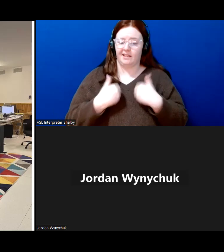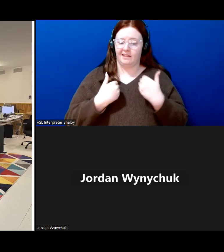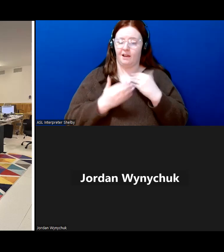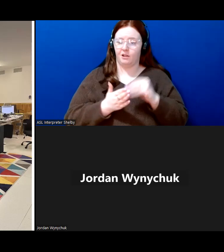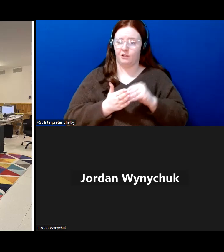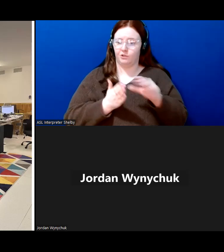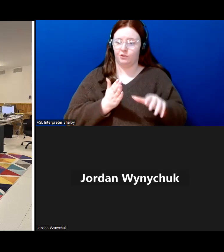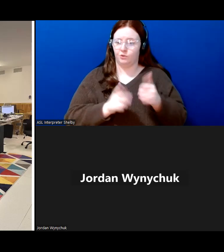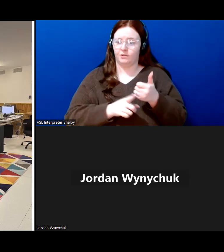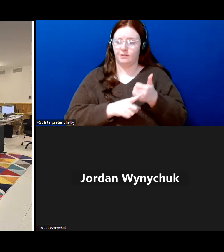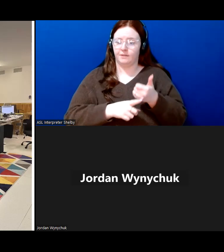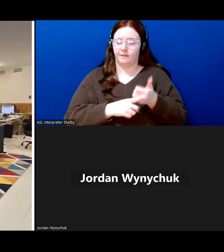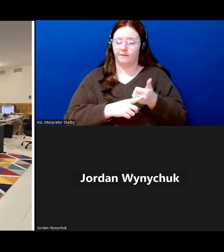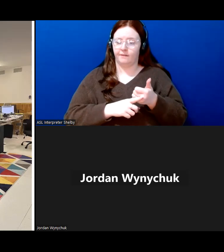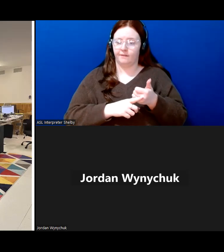in that regard